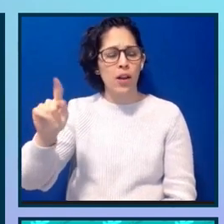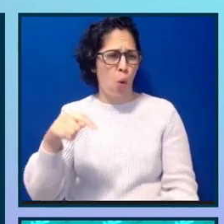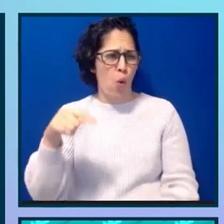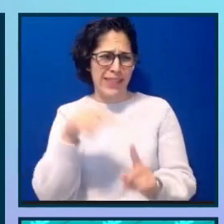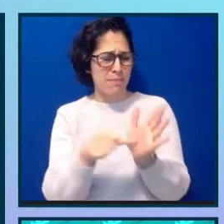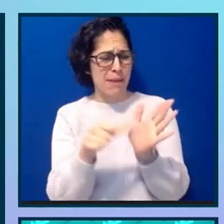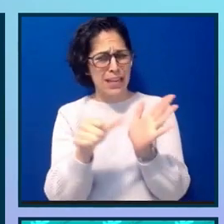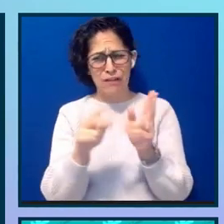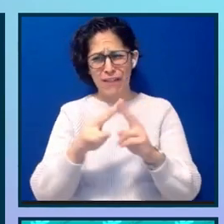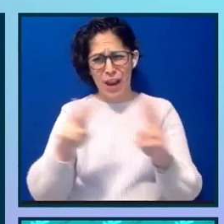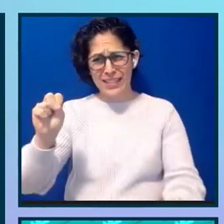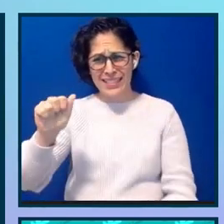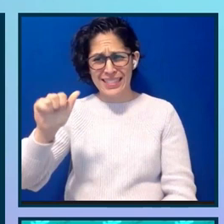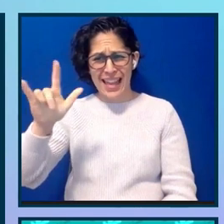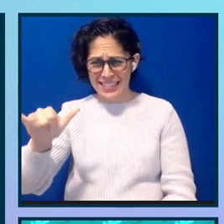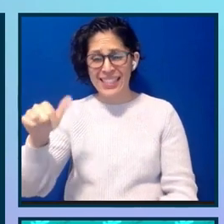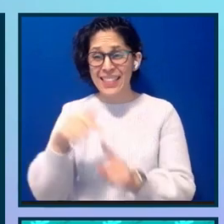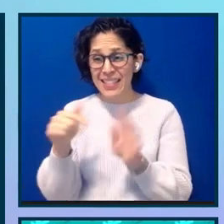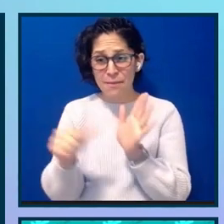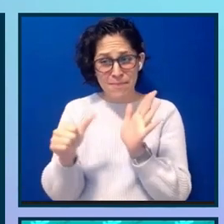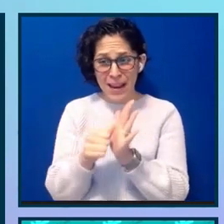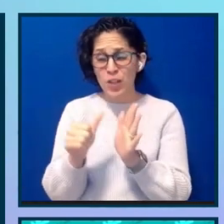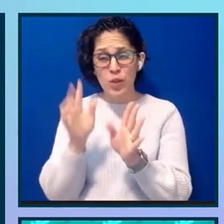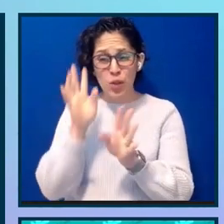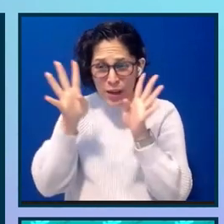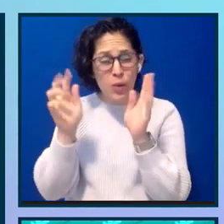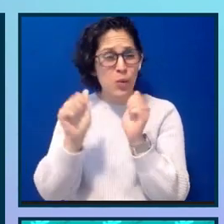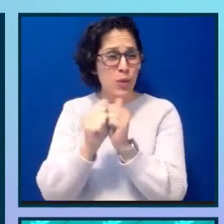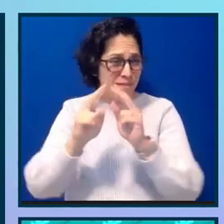this website was created with very little studio oversight.